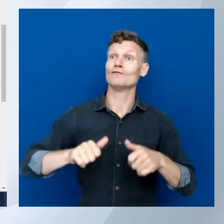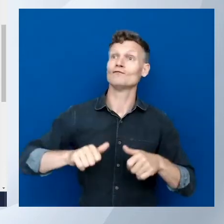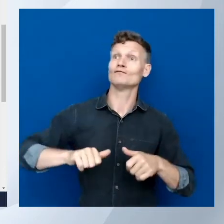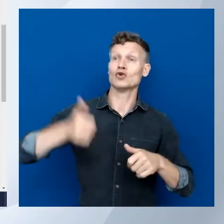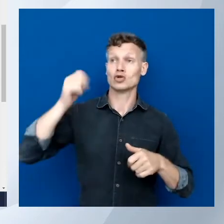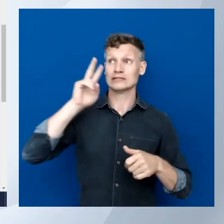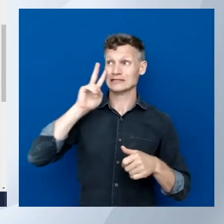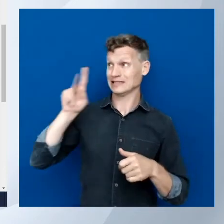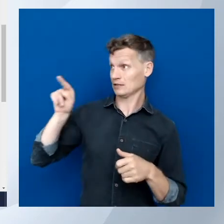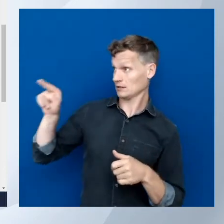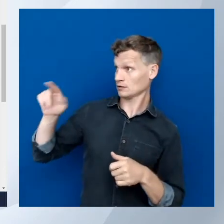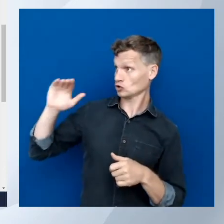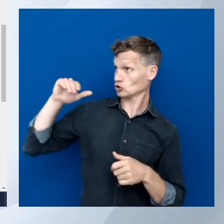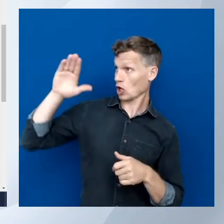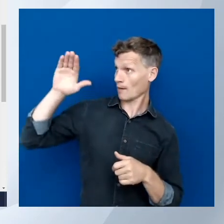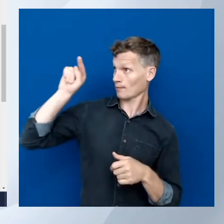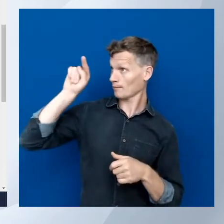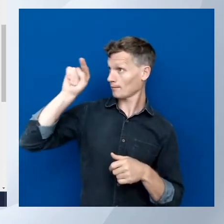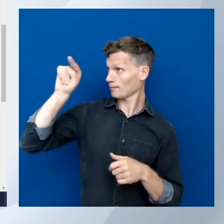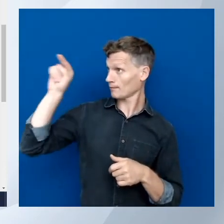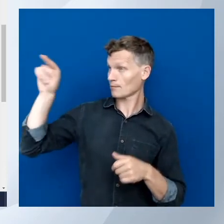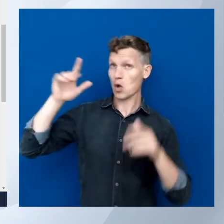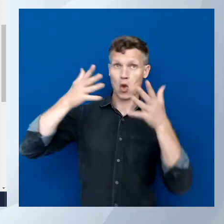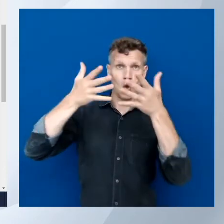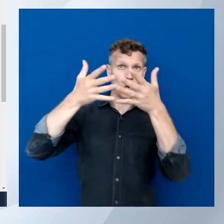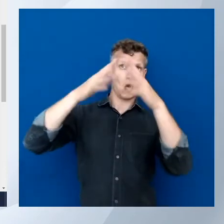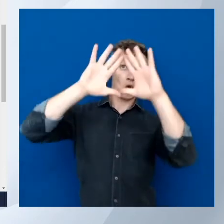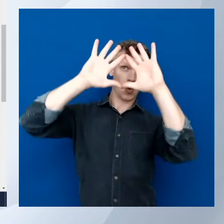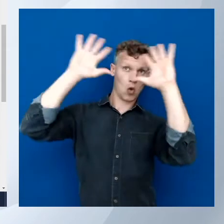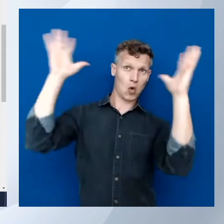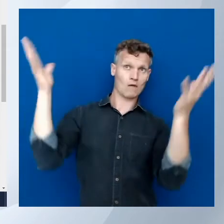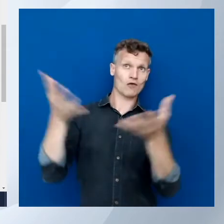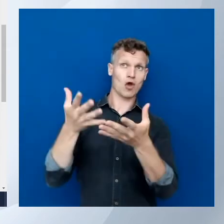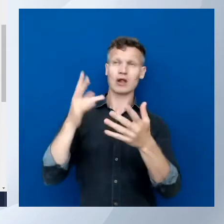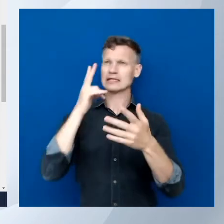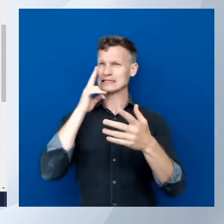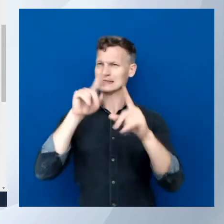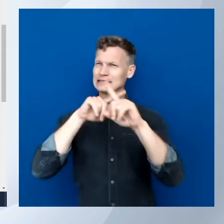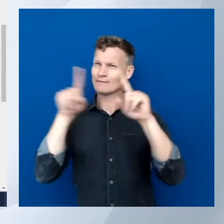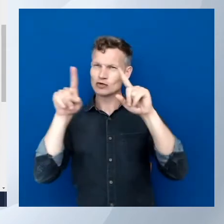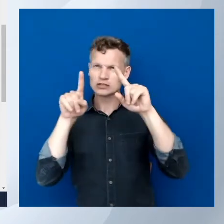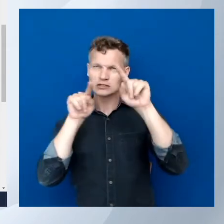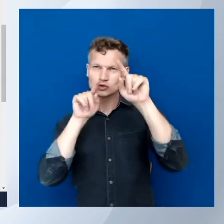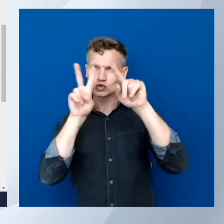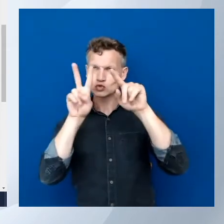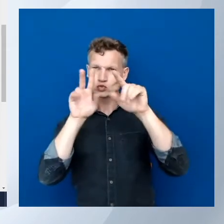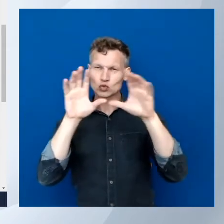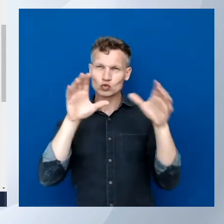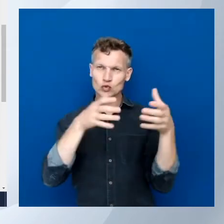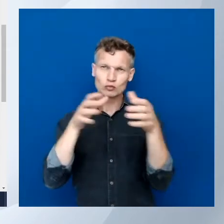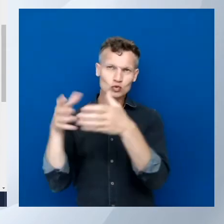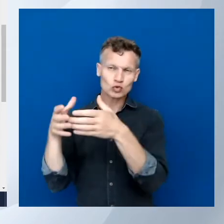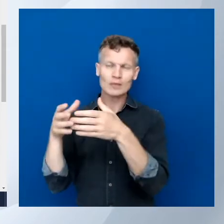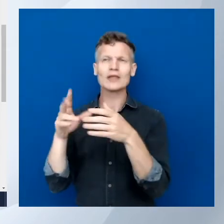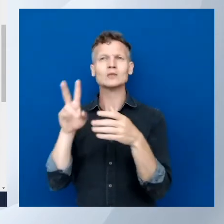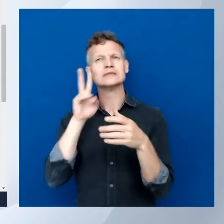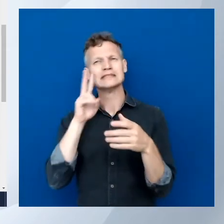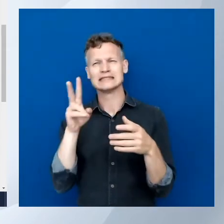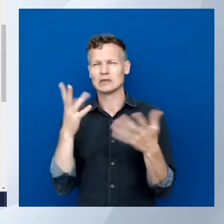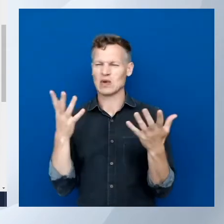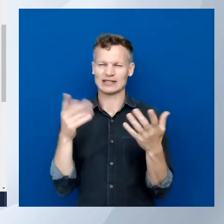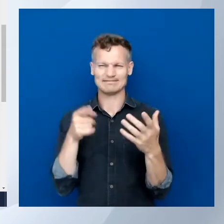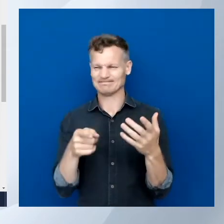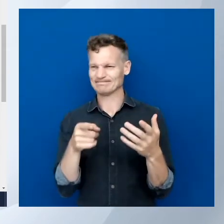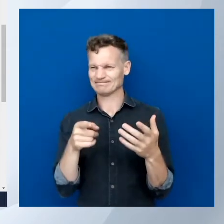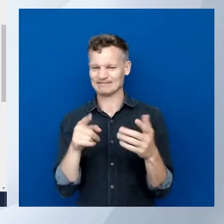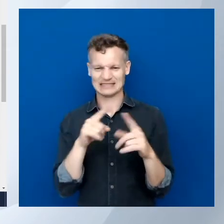what's my overall performance and what's the difference between groups, and then decide what to do with these different groups that you see here in orange